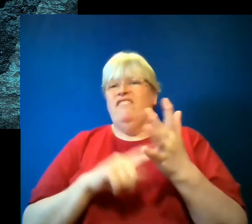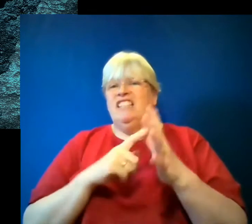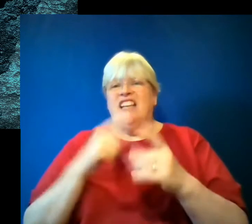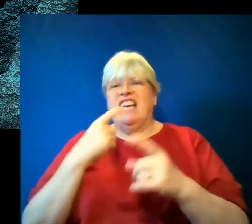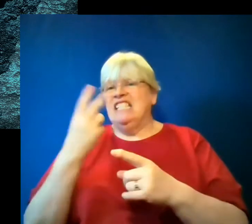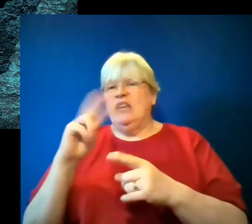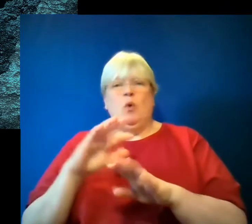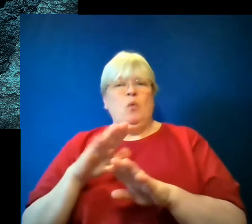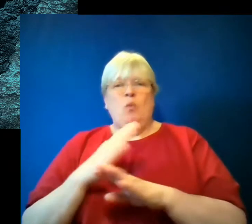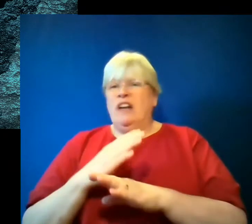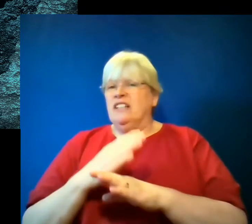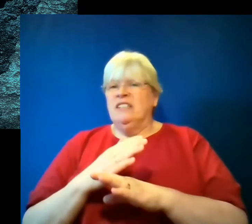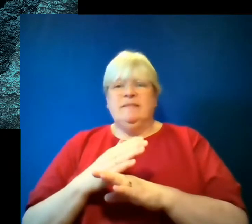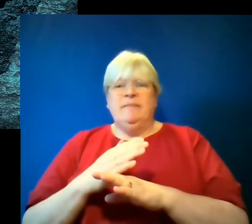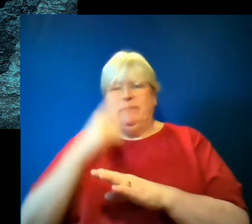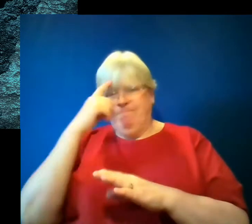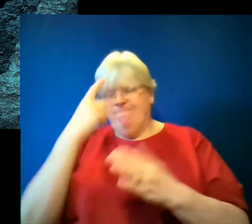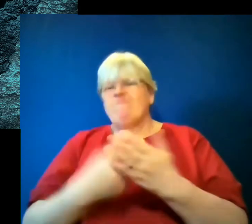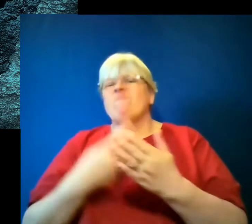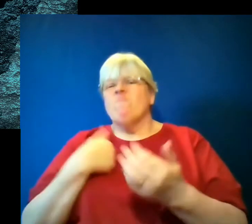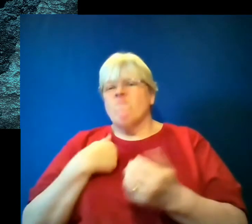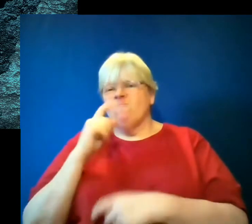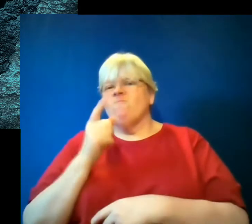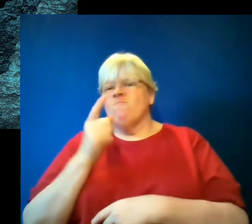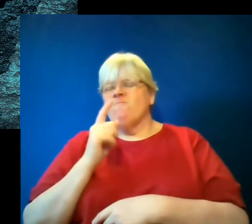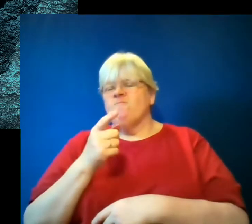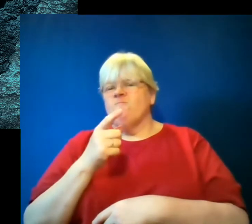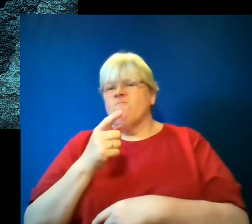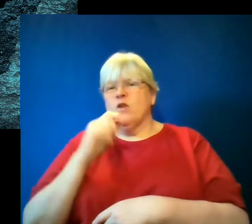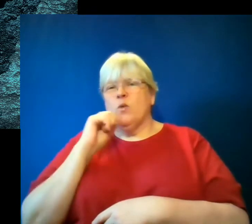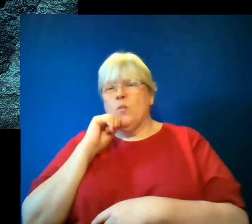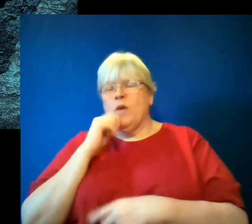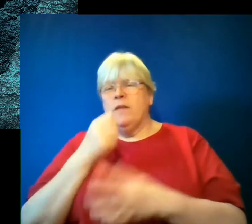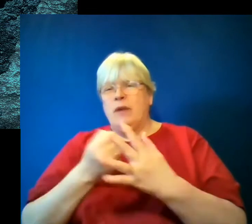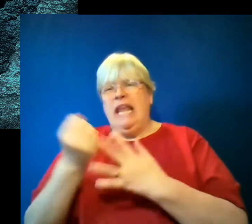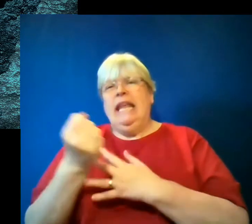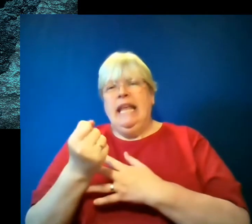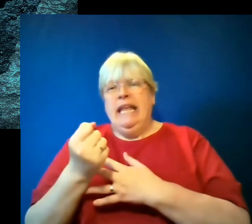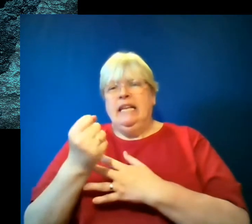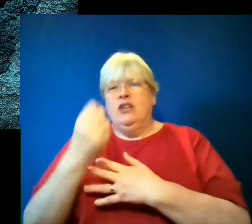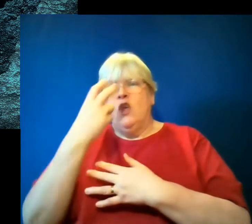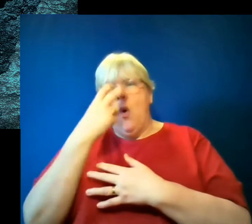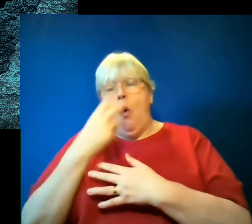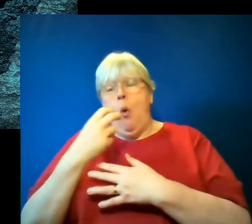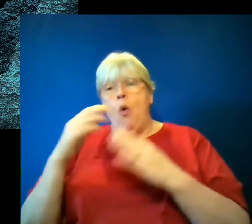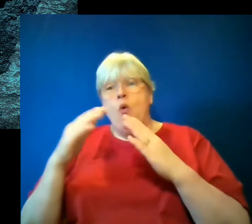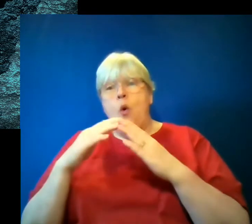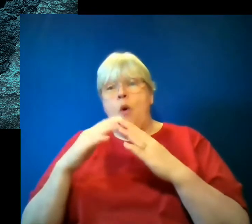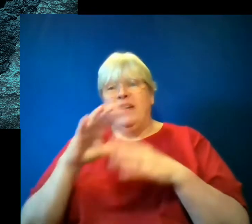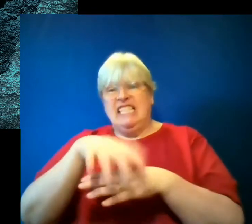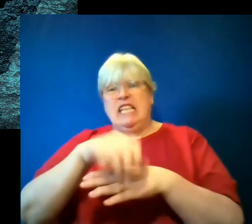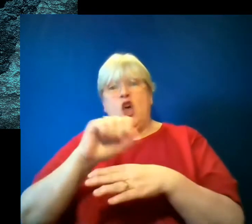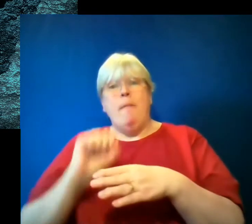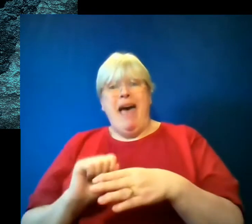work. So she decides to take things into her own hands. And she's going to break into the old ancestral home and steal back